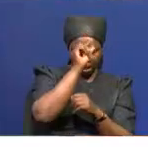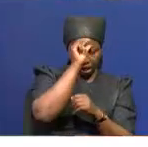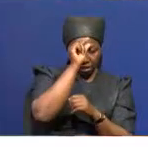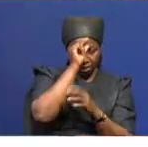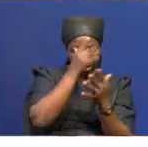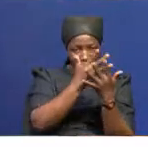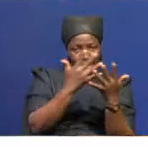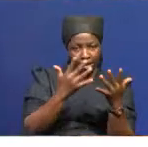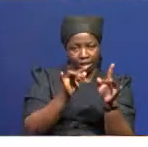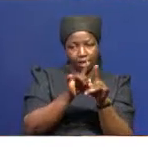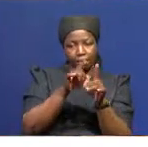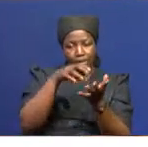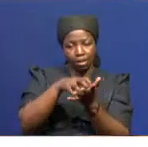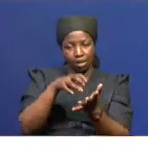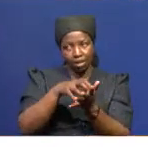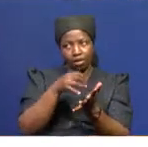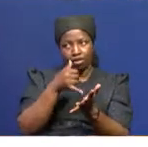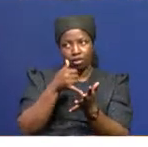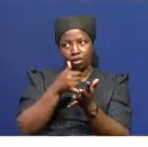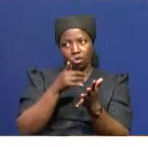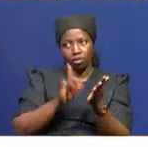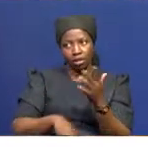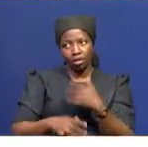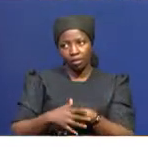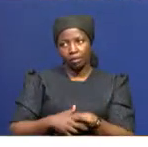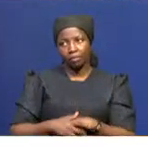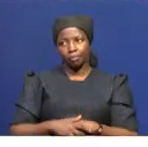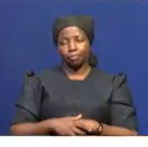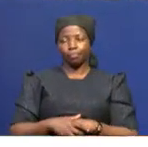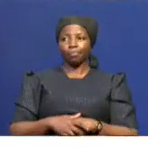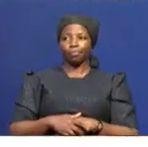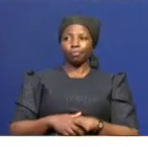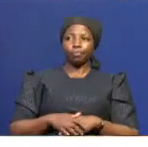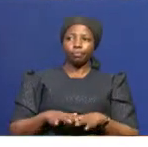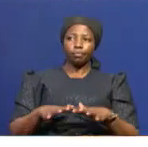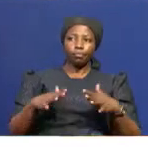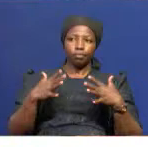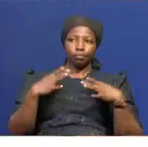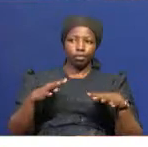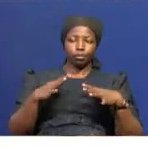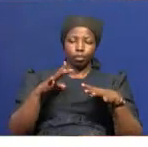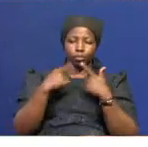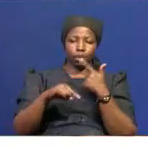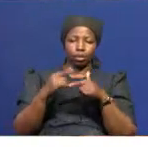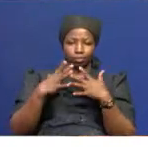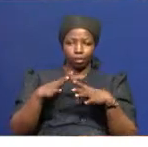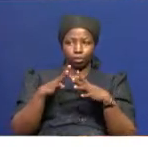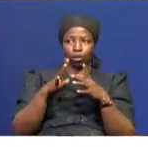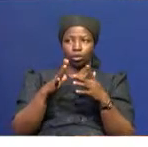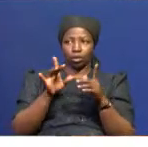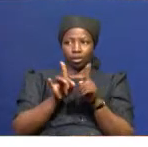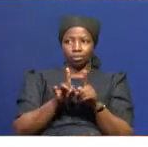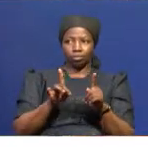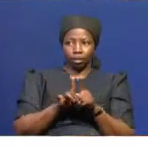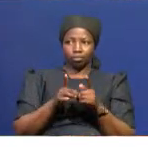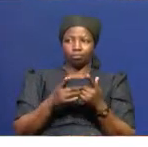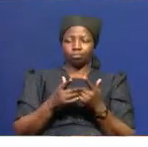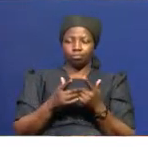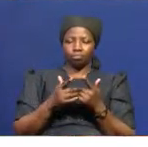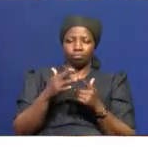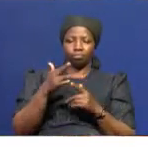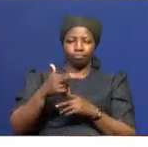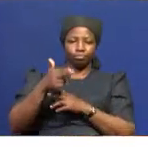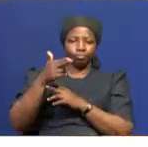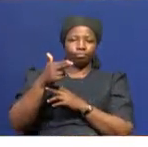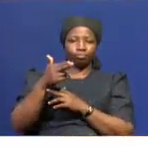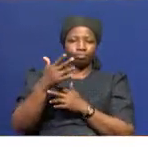are cases involving mob justice, acts of banditry, and illegal possession and public display of firearms. Such